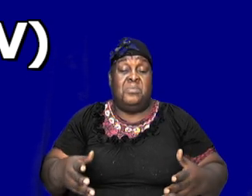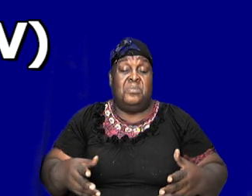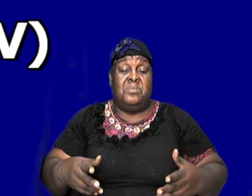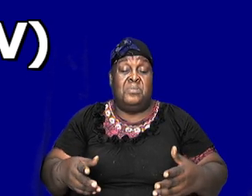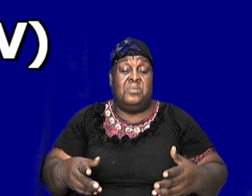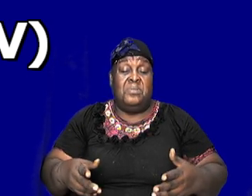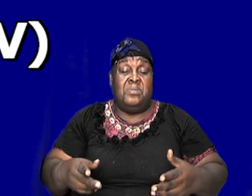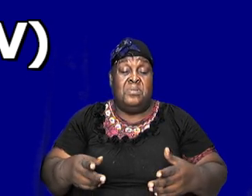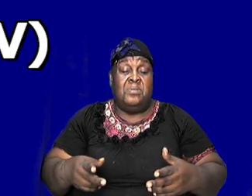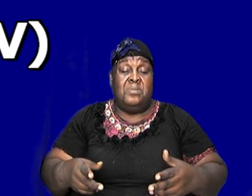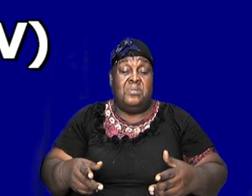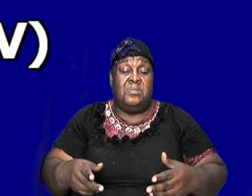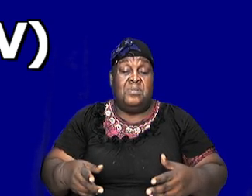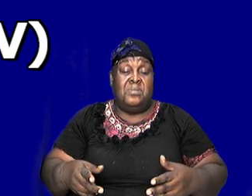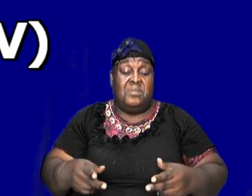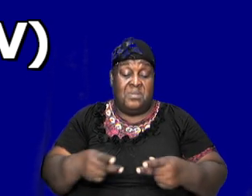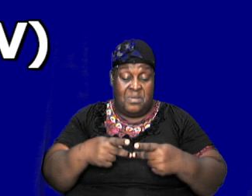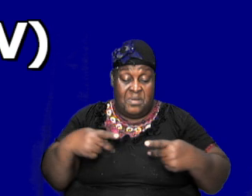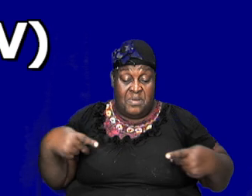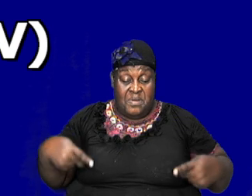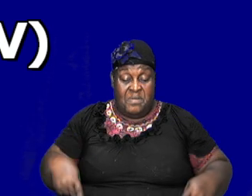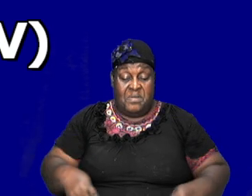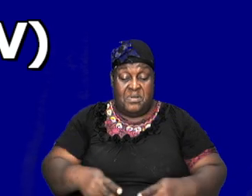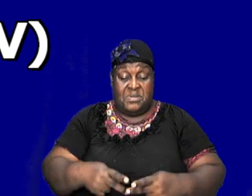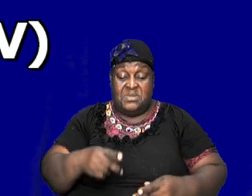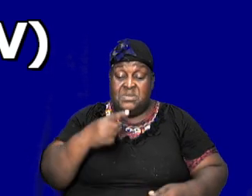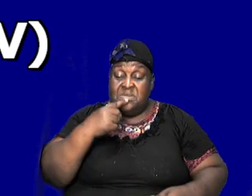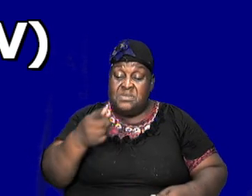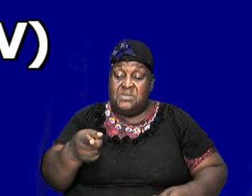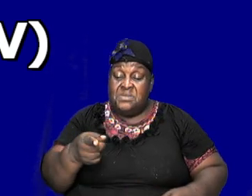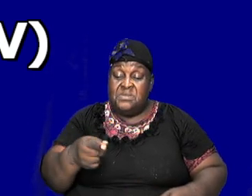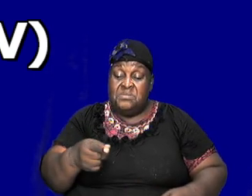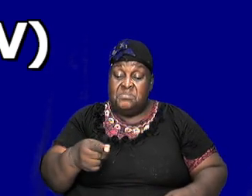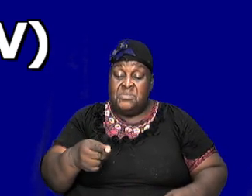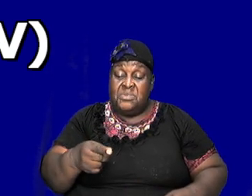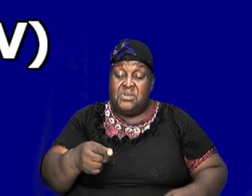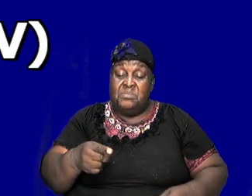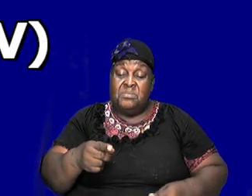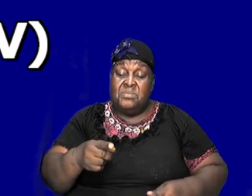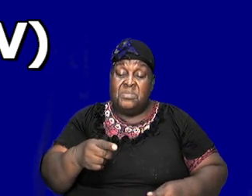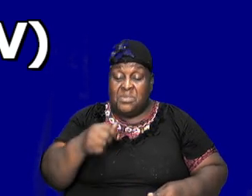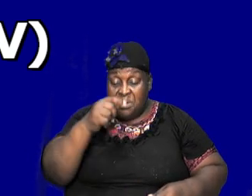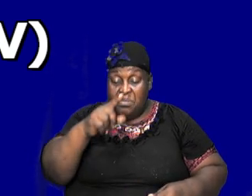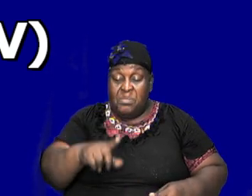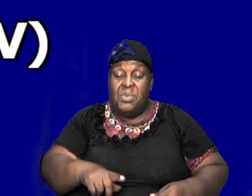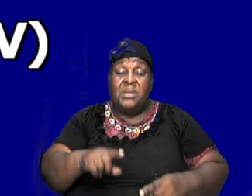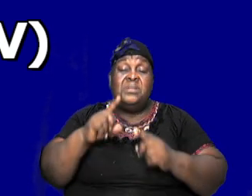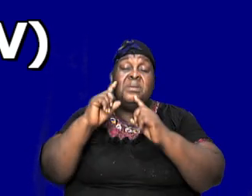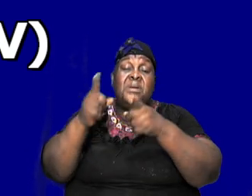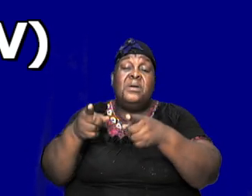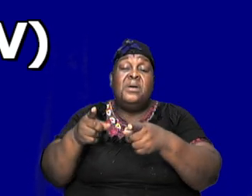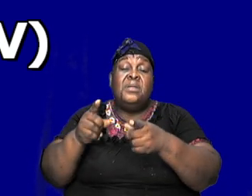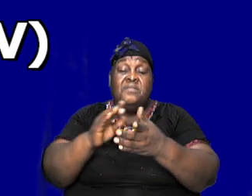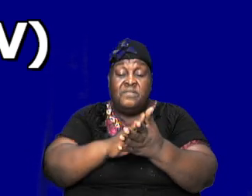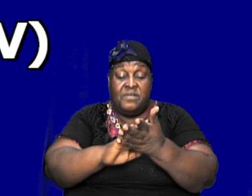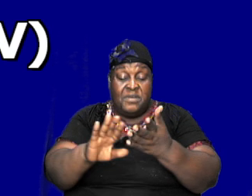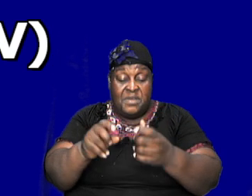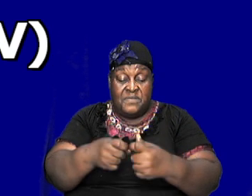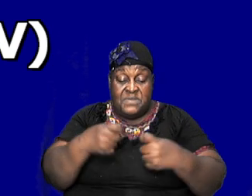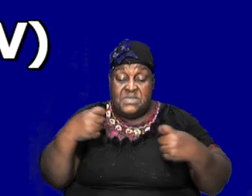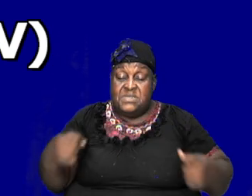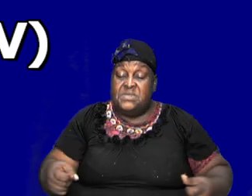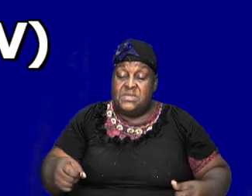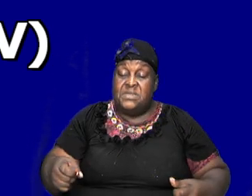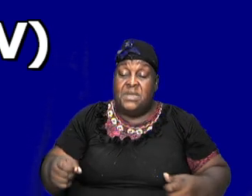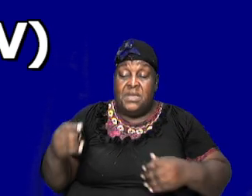said, boy, this man here, now look where him gone. Him gone forgive sin. Nobody can forgive sin